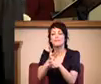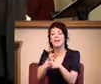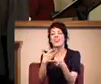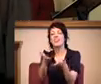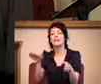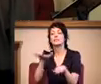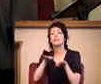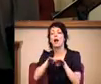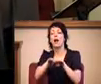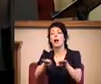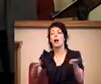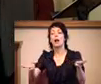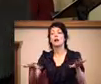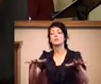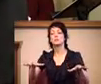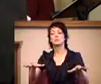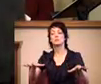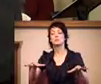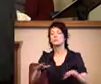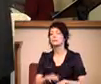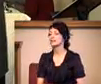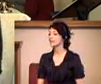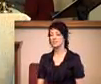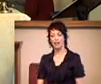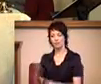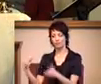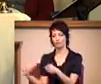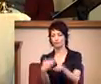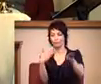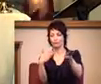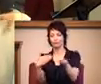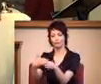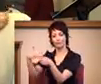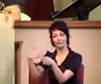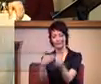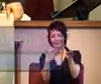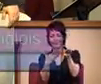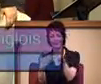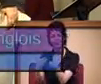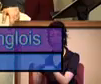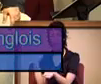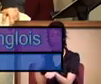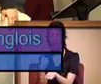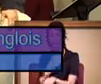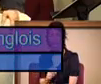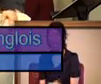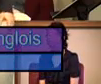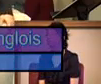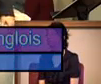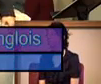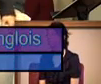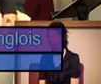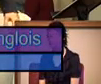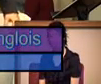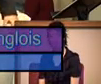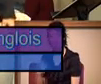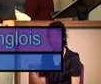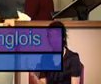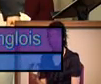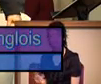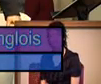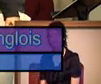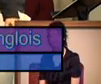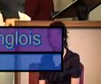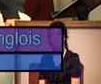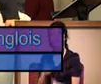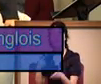was rocking, he just said, oh, silly things that you are, still the boat. And then when it was rocking at other times, he got out and walked